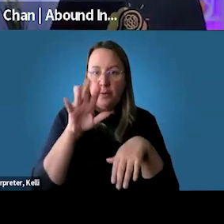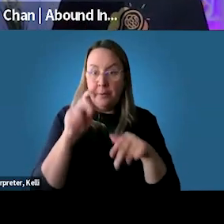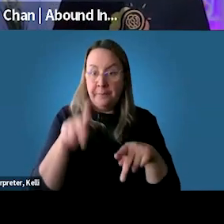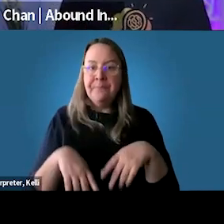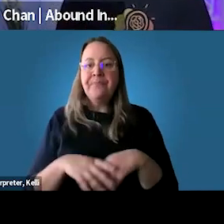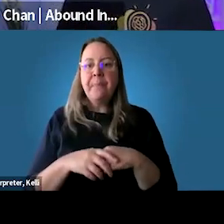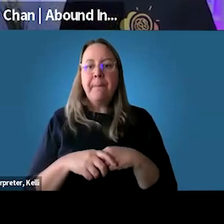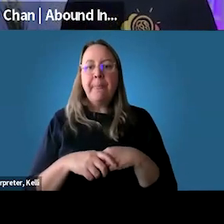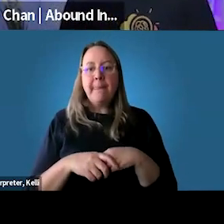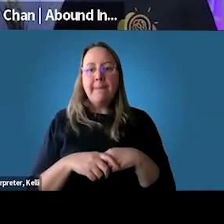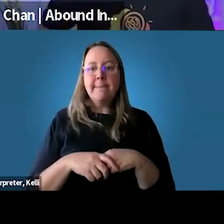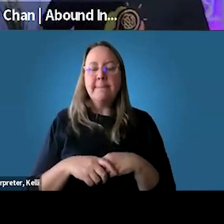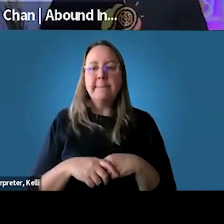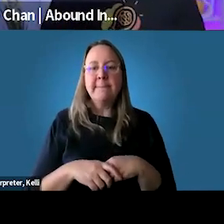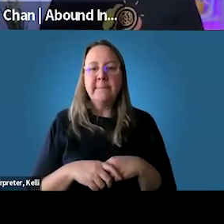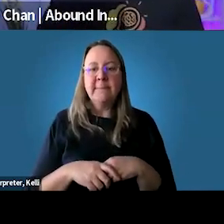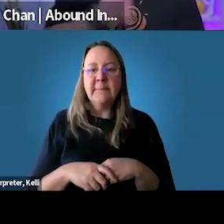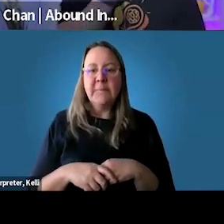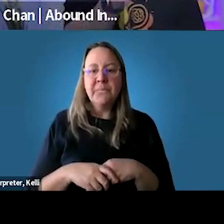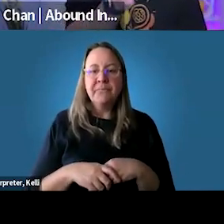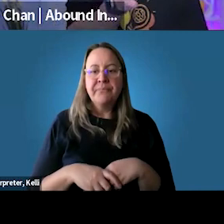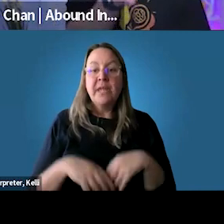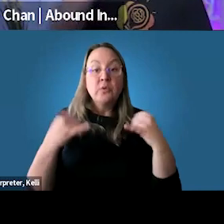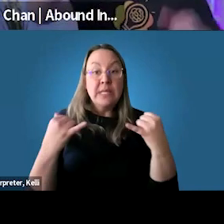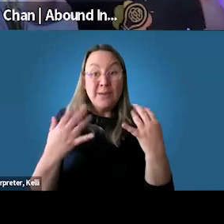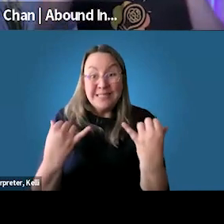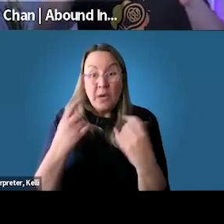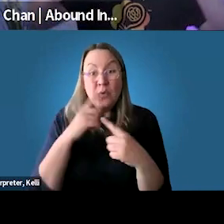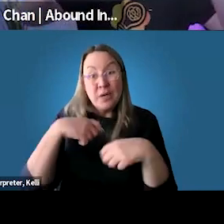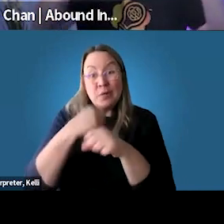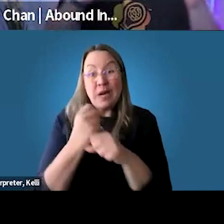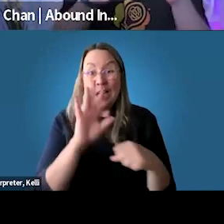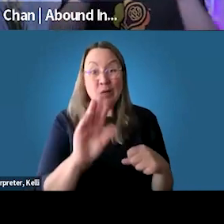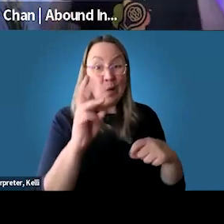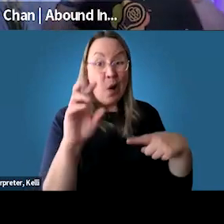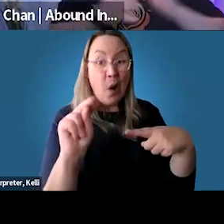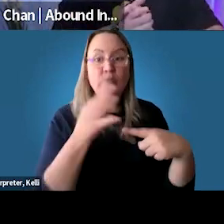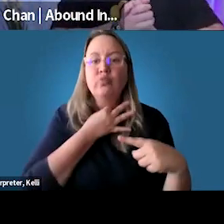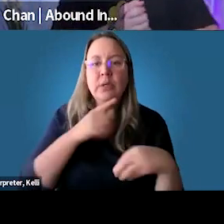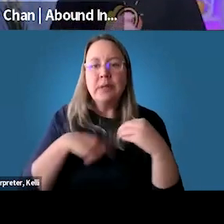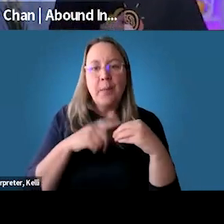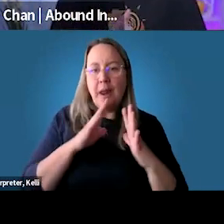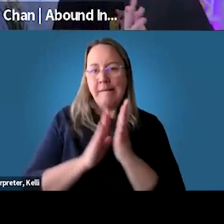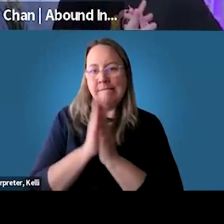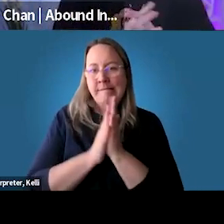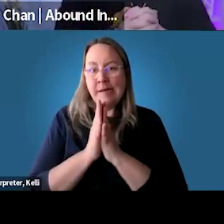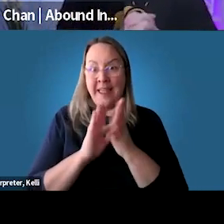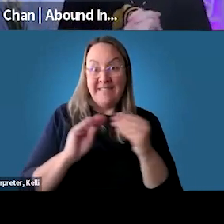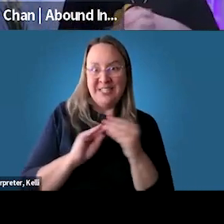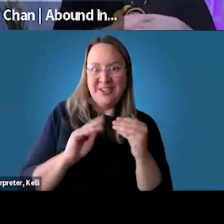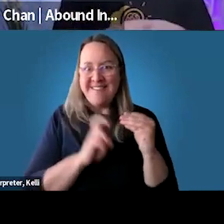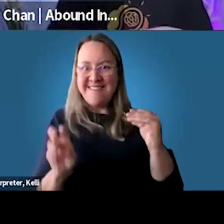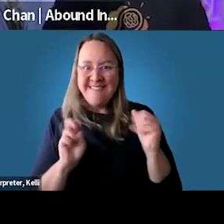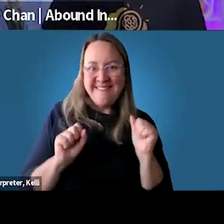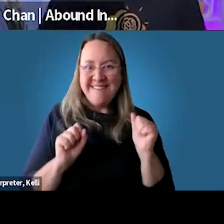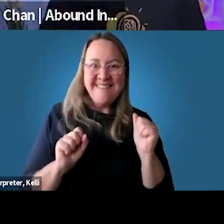this worksheet. Okay, so we're going to today create your own curiosity adventure. I hope this